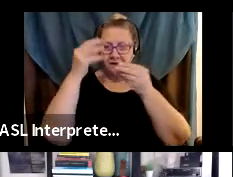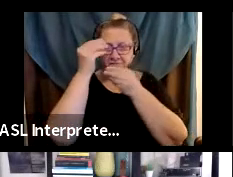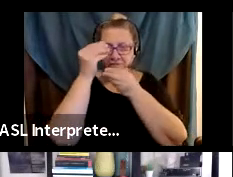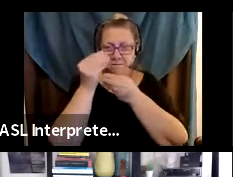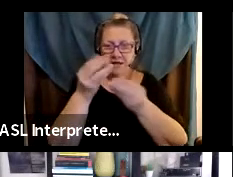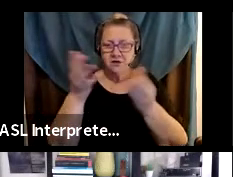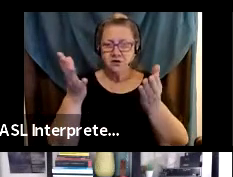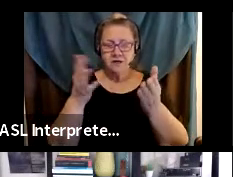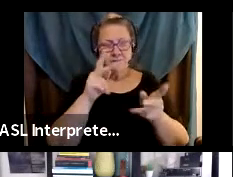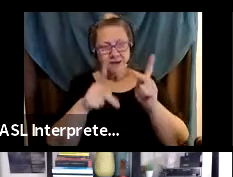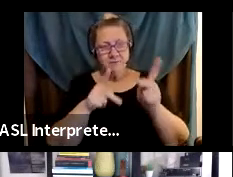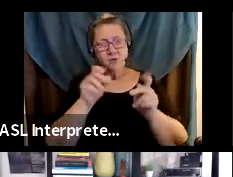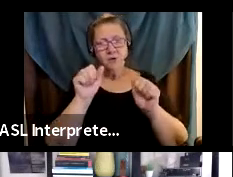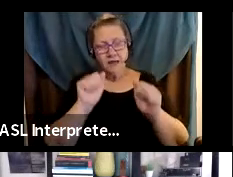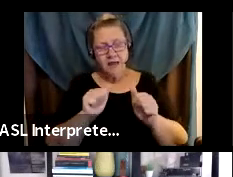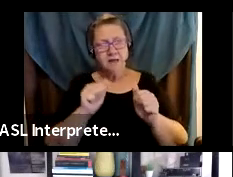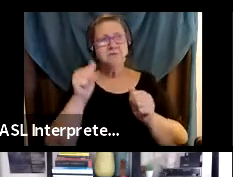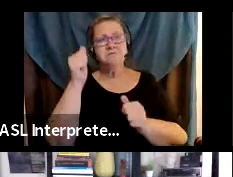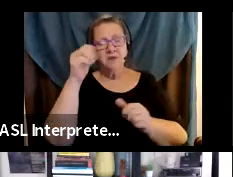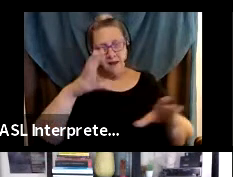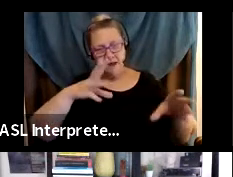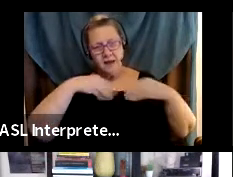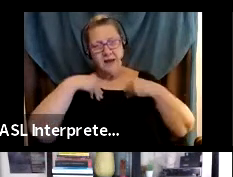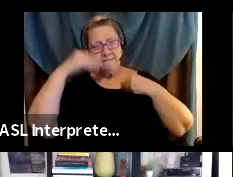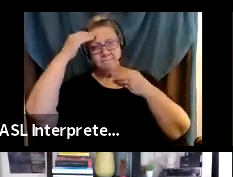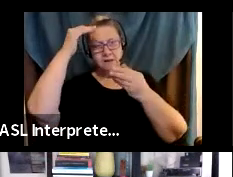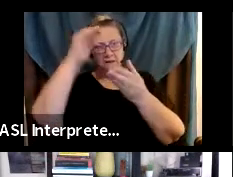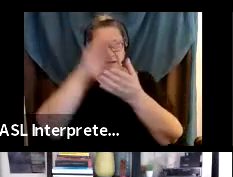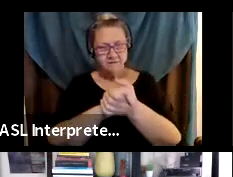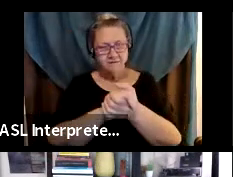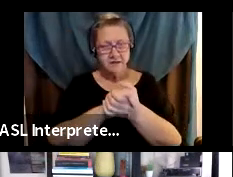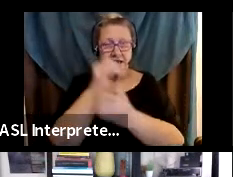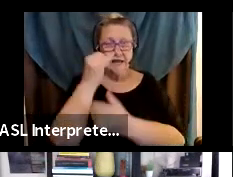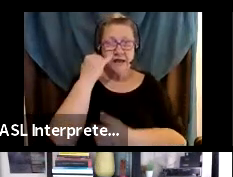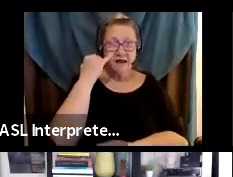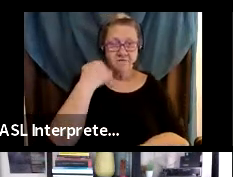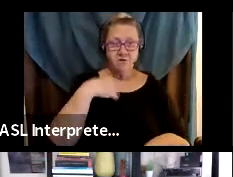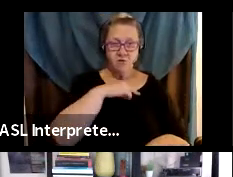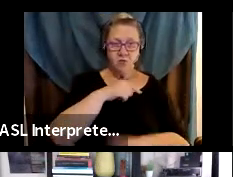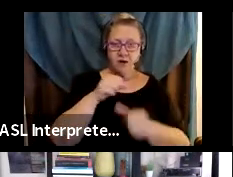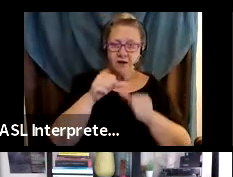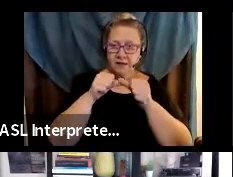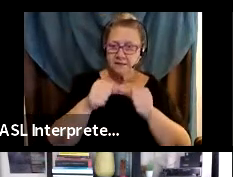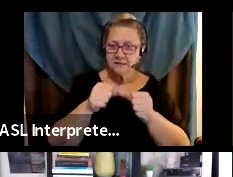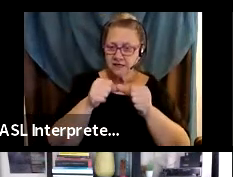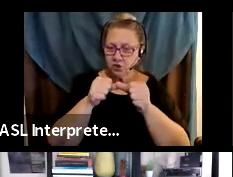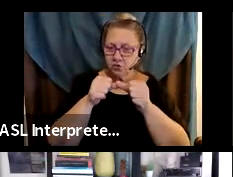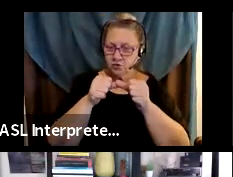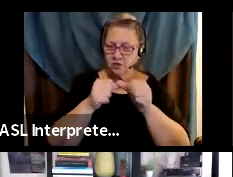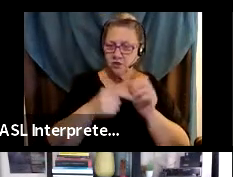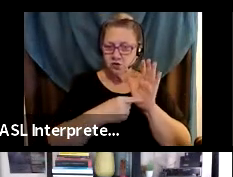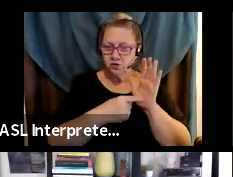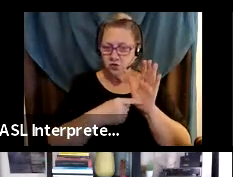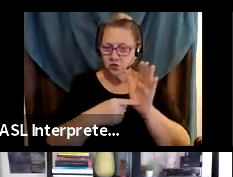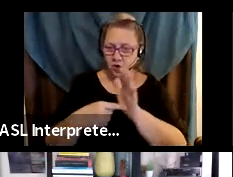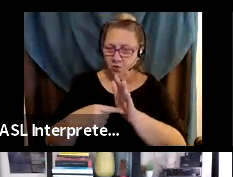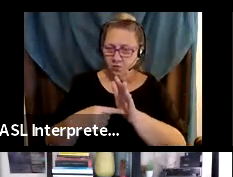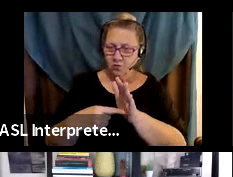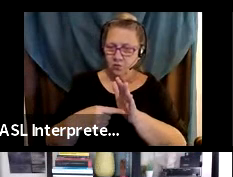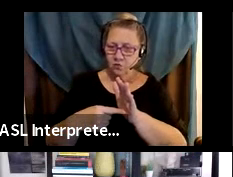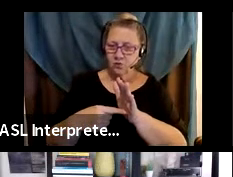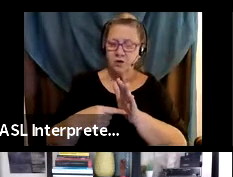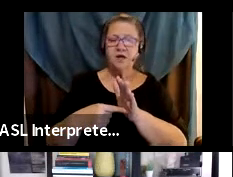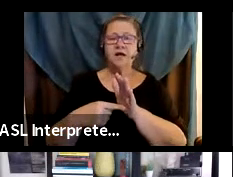can believe in. And I think that if we continue to do that and continue to walk in that way,